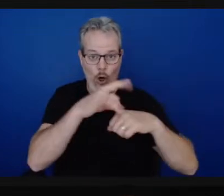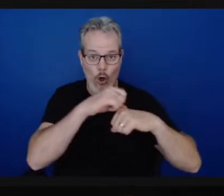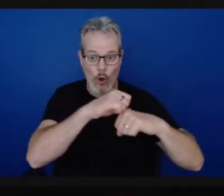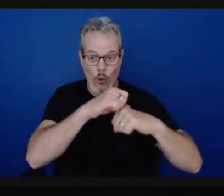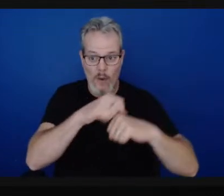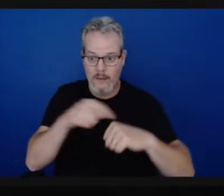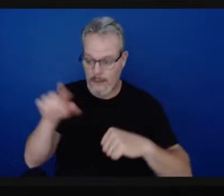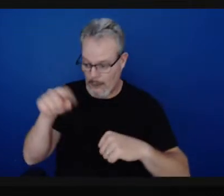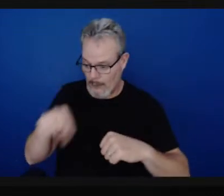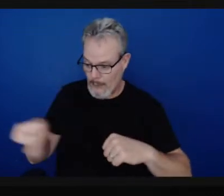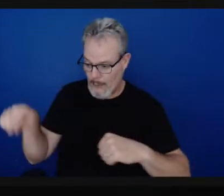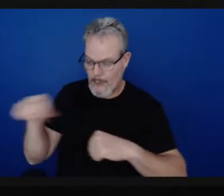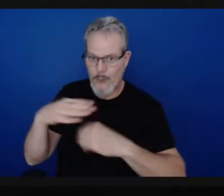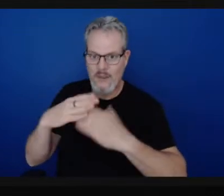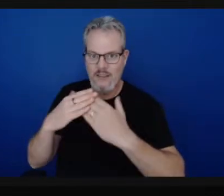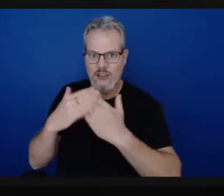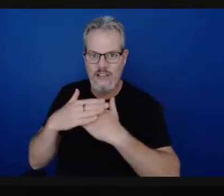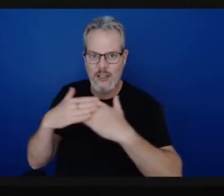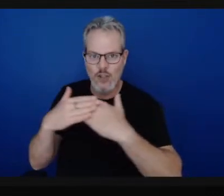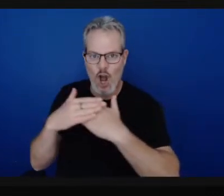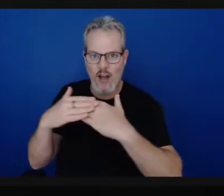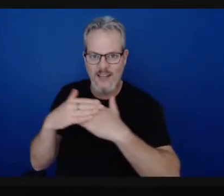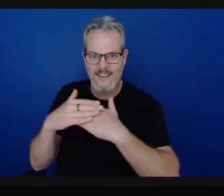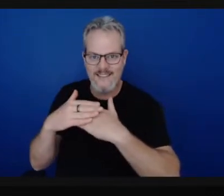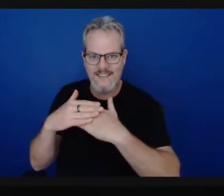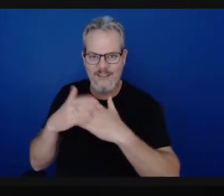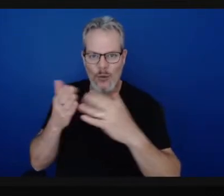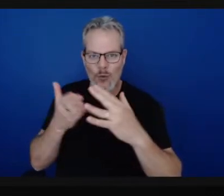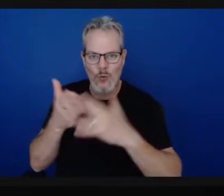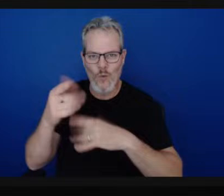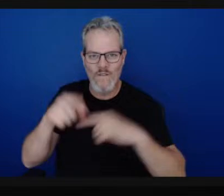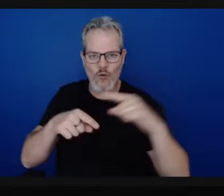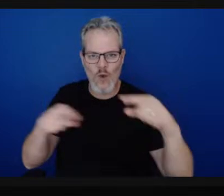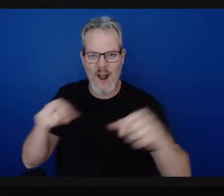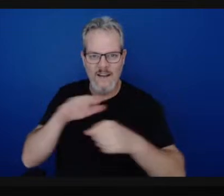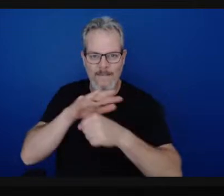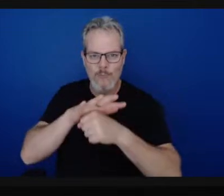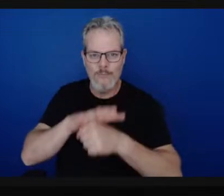earthquake through the transfer of stress and pressure across the volcano here.